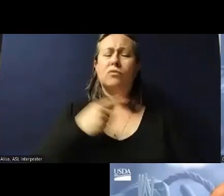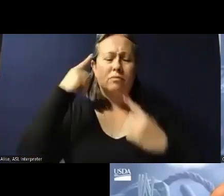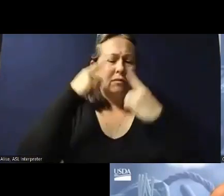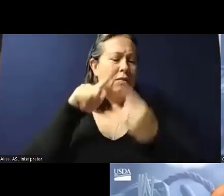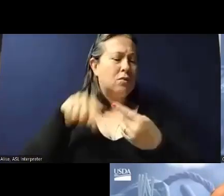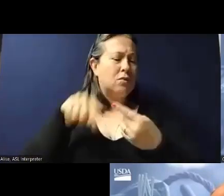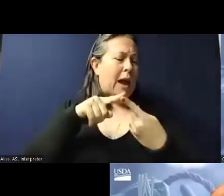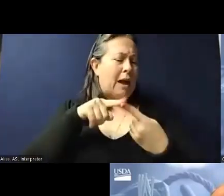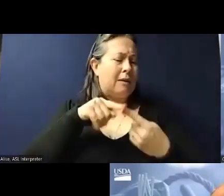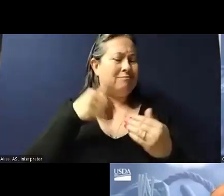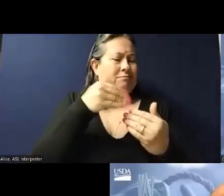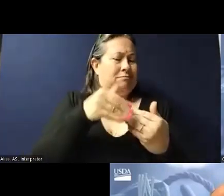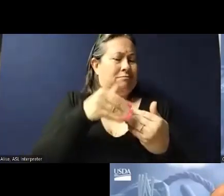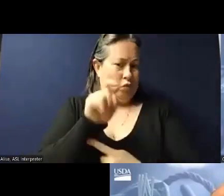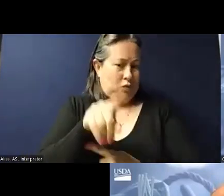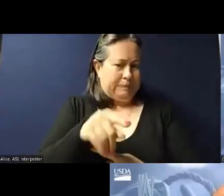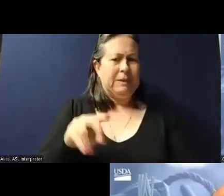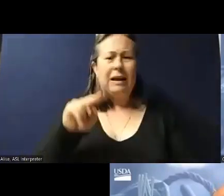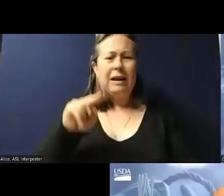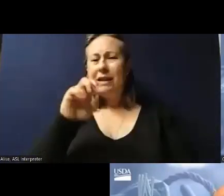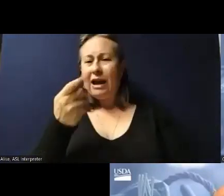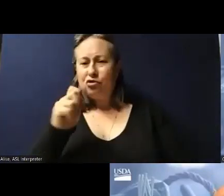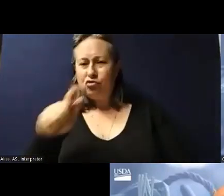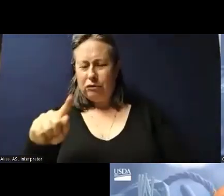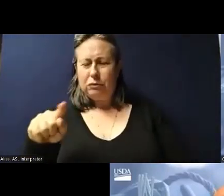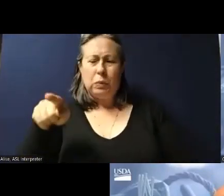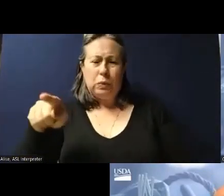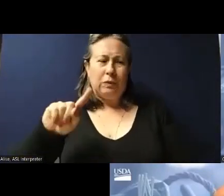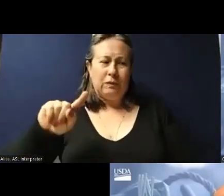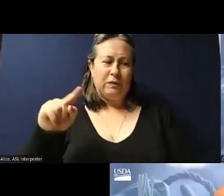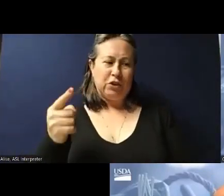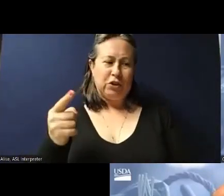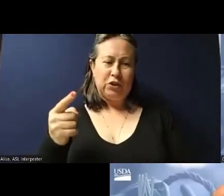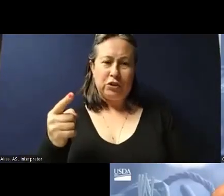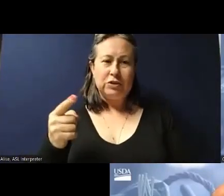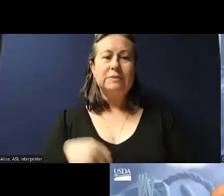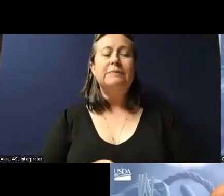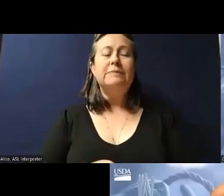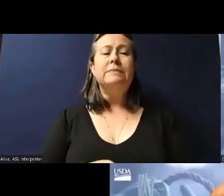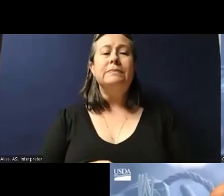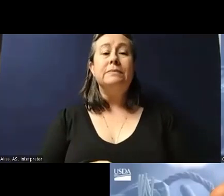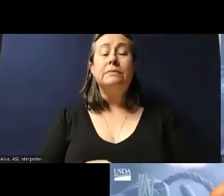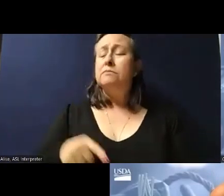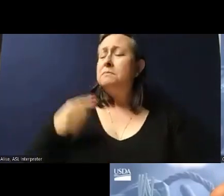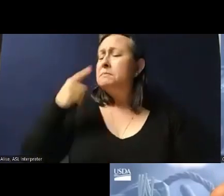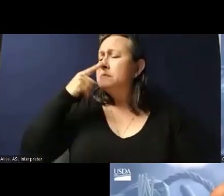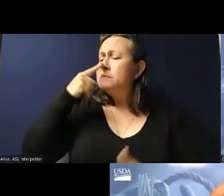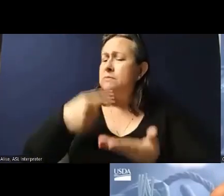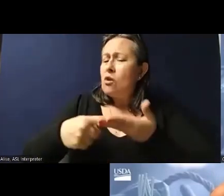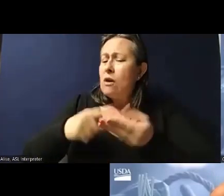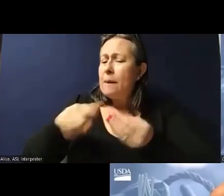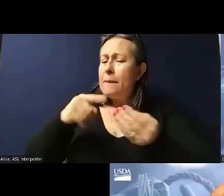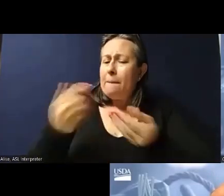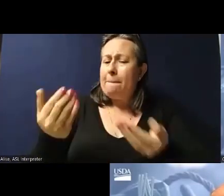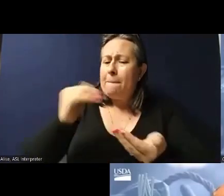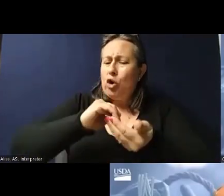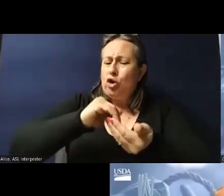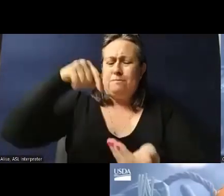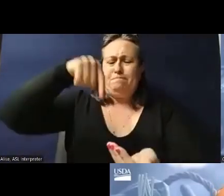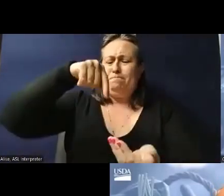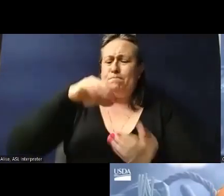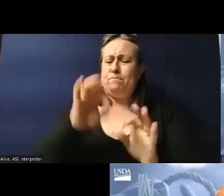the following questions. And Nigel, I'll ask you to go first. Can you talk about the importance of partnerships, particularly